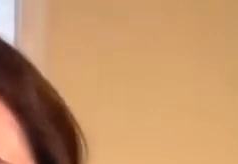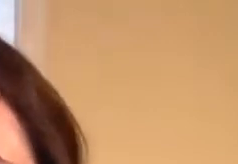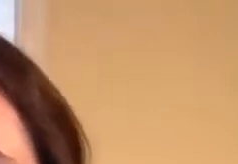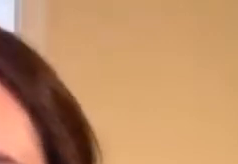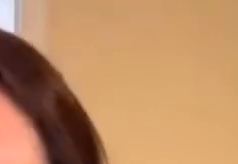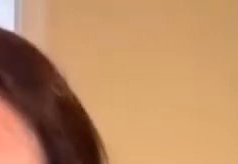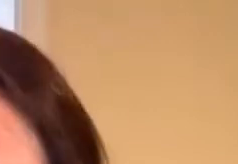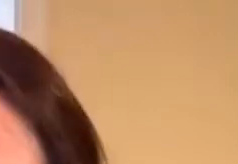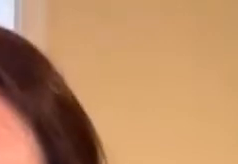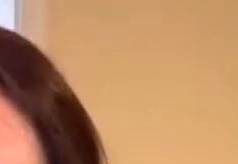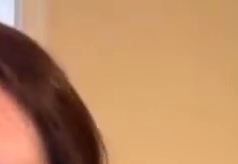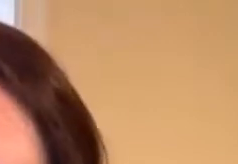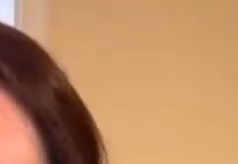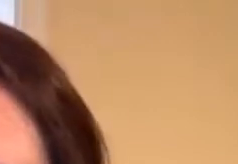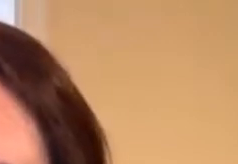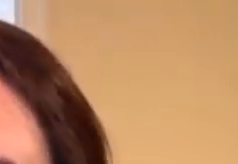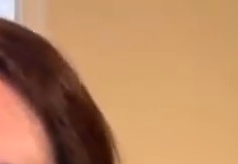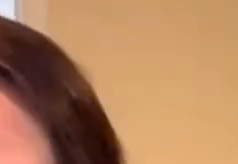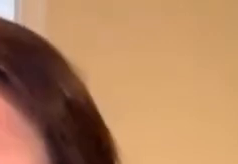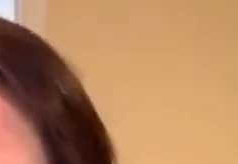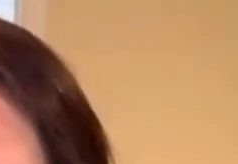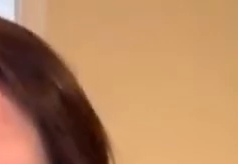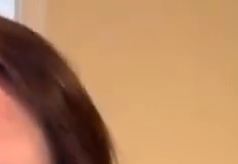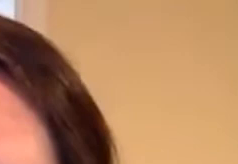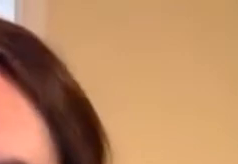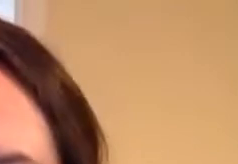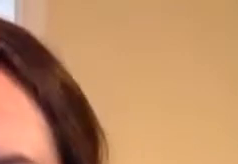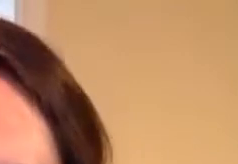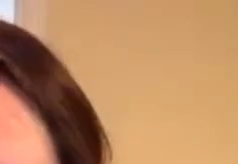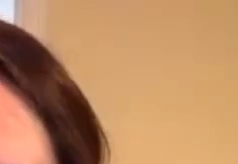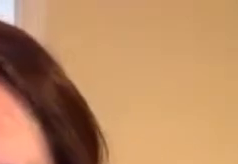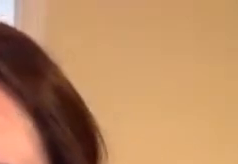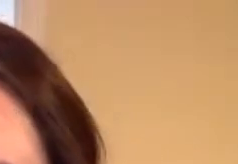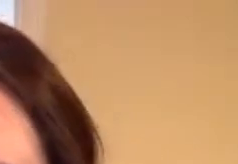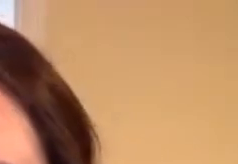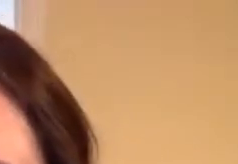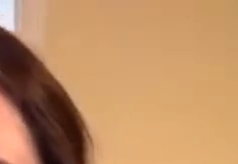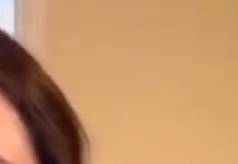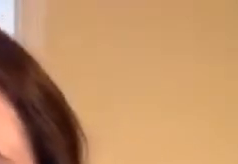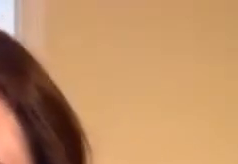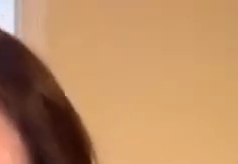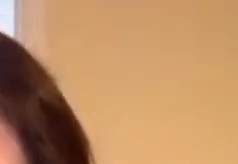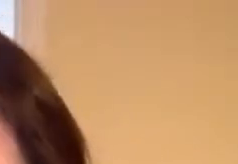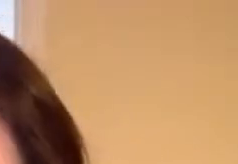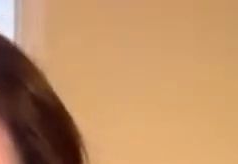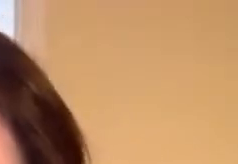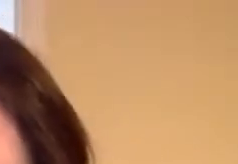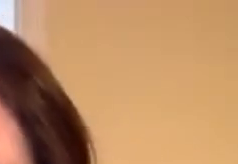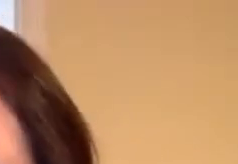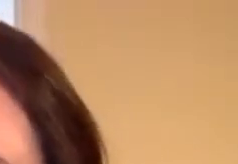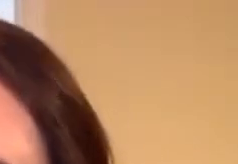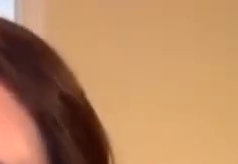Archdiocese. Tonight we have with us graduates from American University, the Catholic University of America, Gallaudet